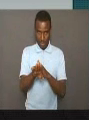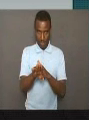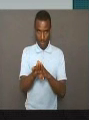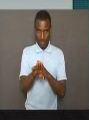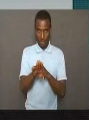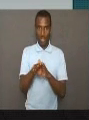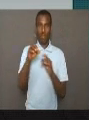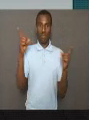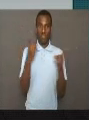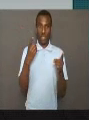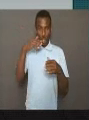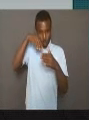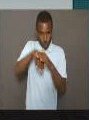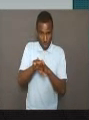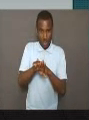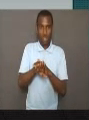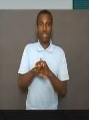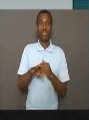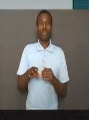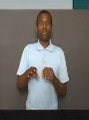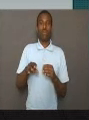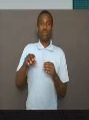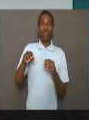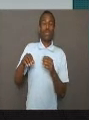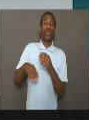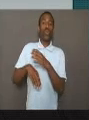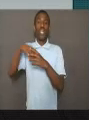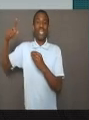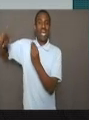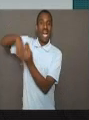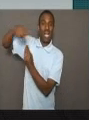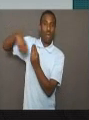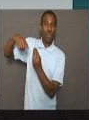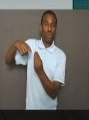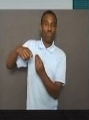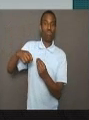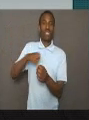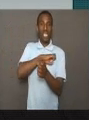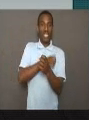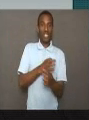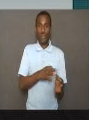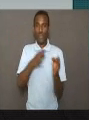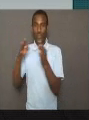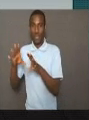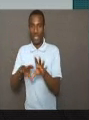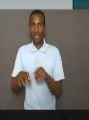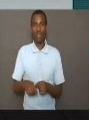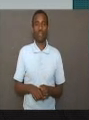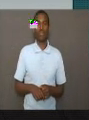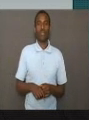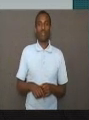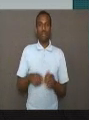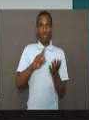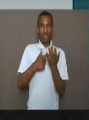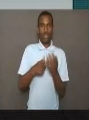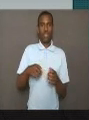the refrigerator is their surroundings. The refrigerator icebox